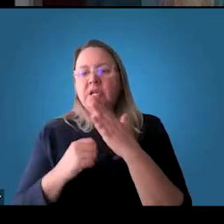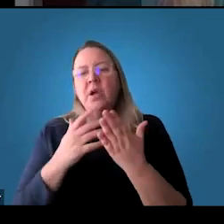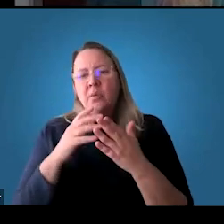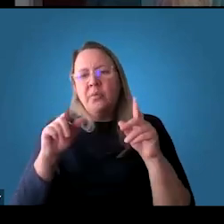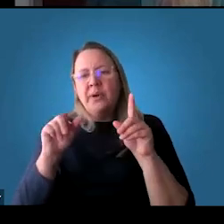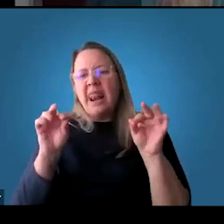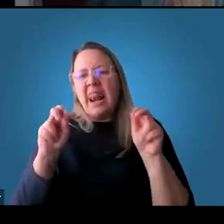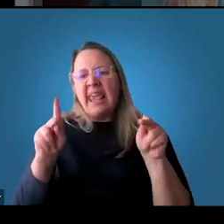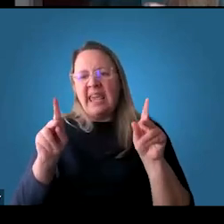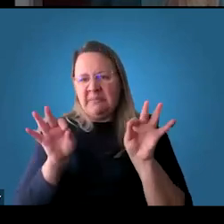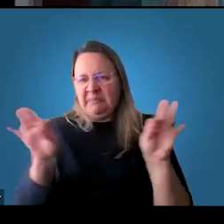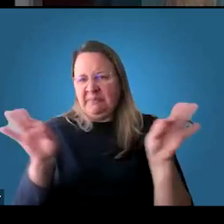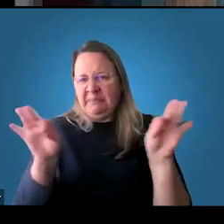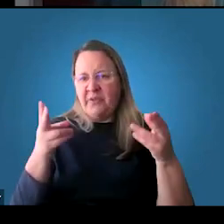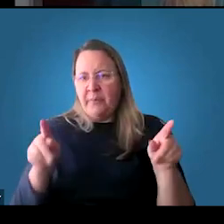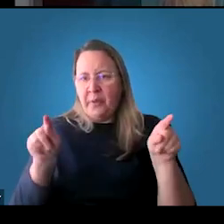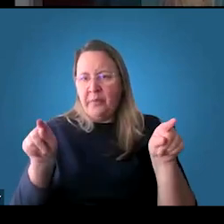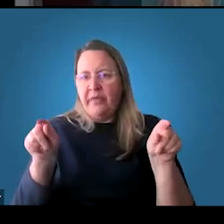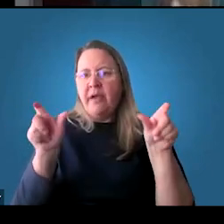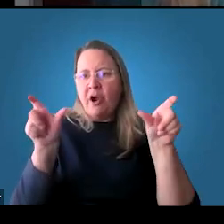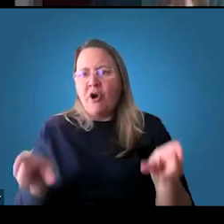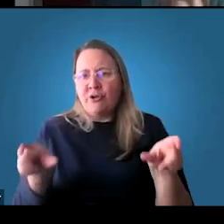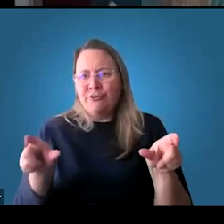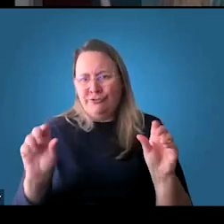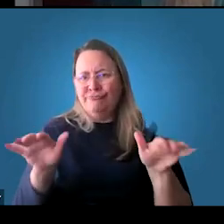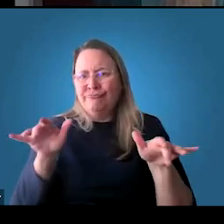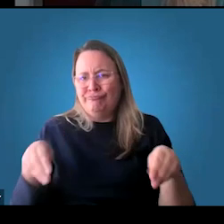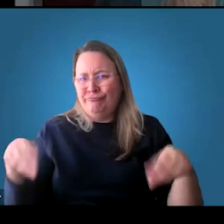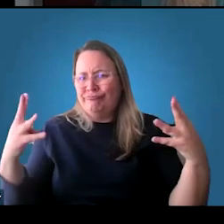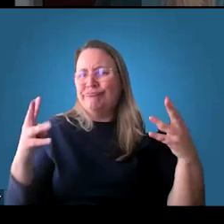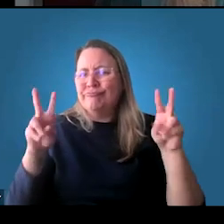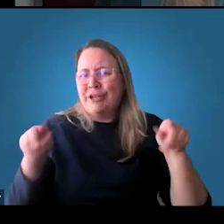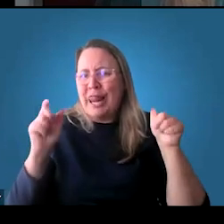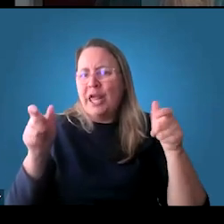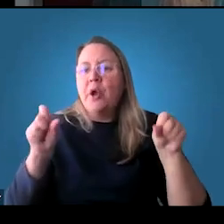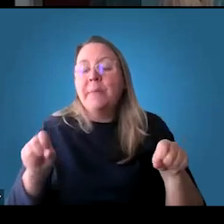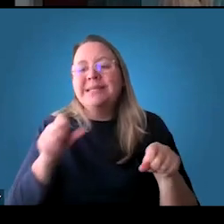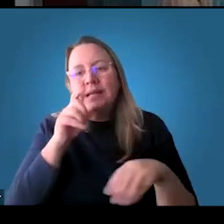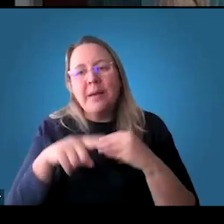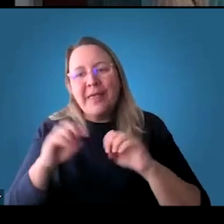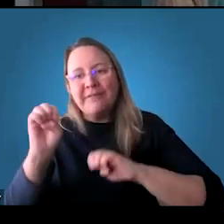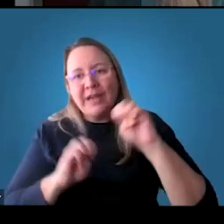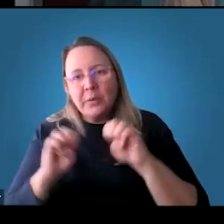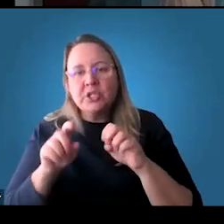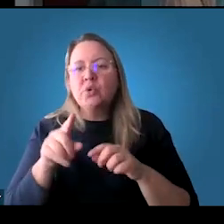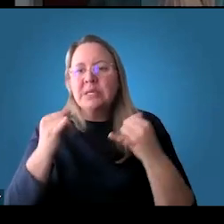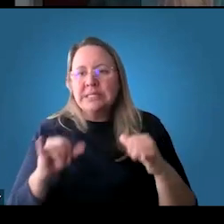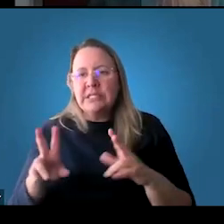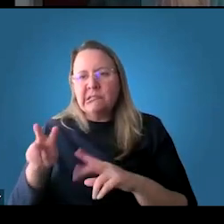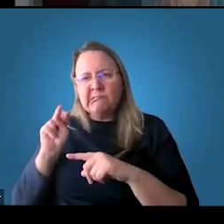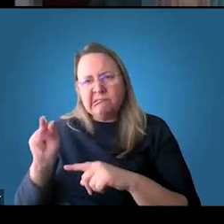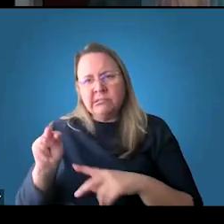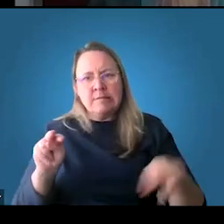the chat. And while those articles are not about evaluation per se, you can still glean some